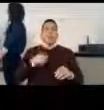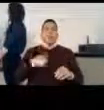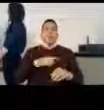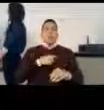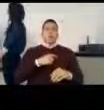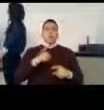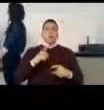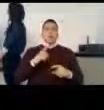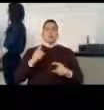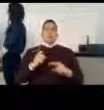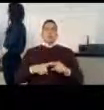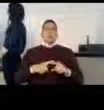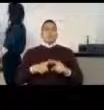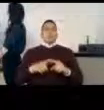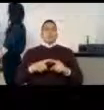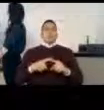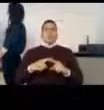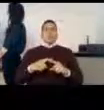us to take